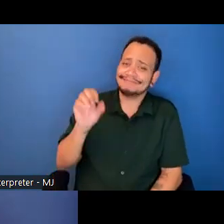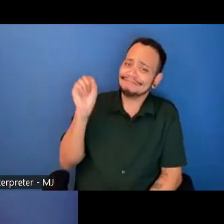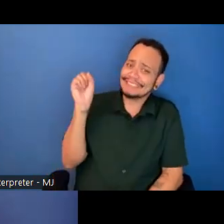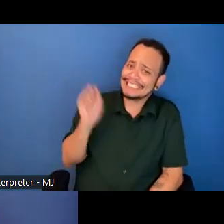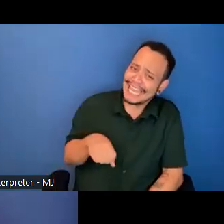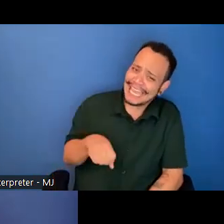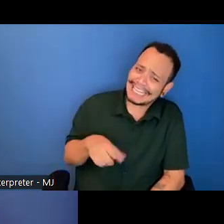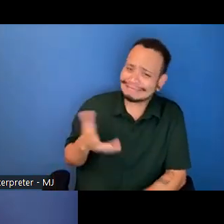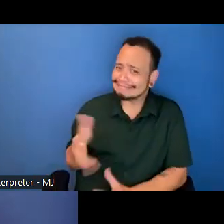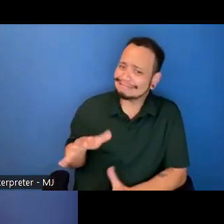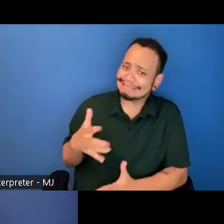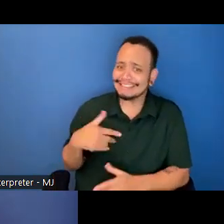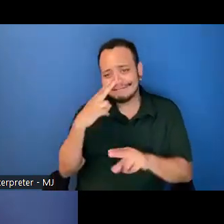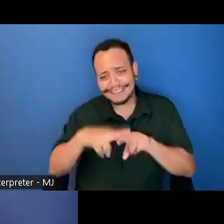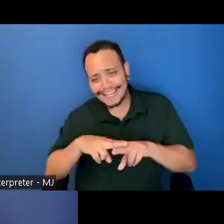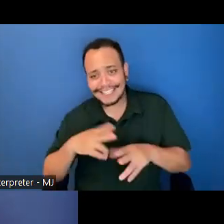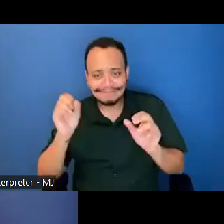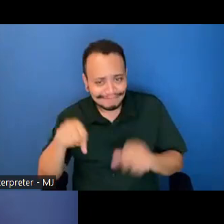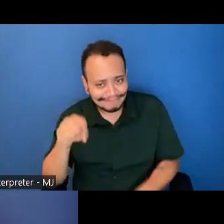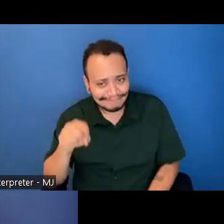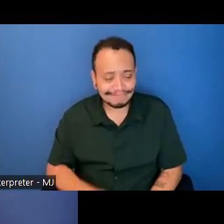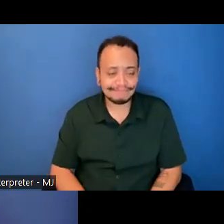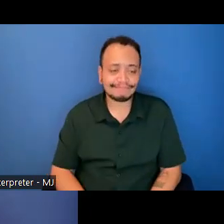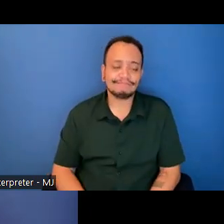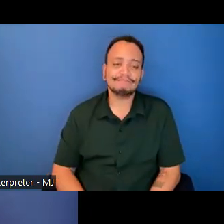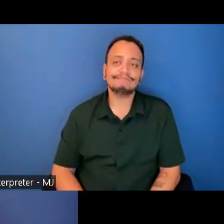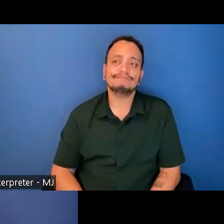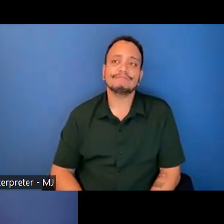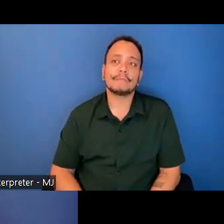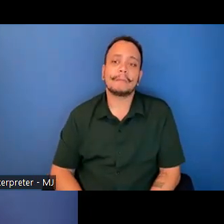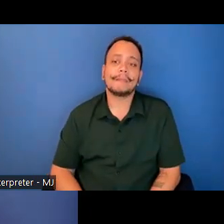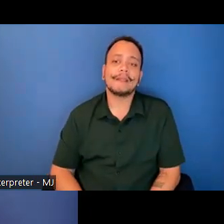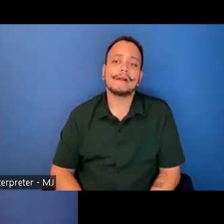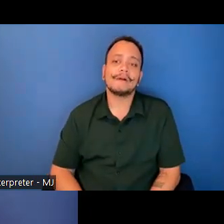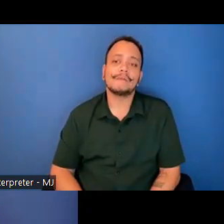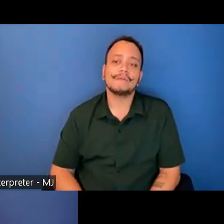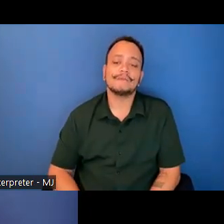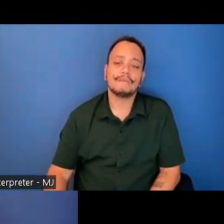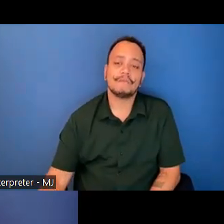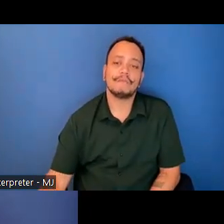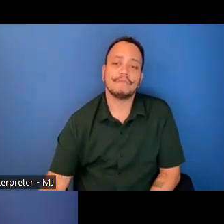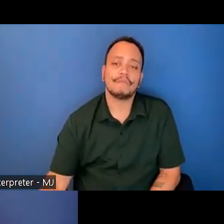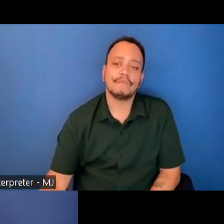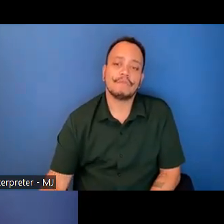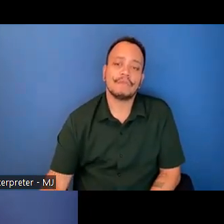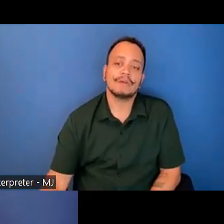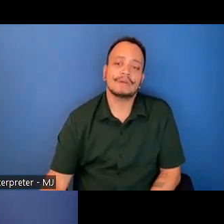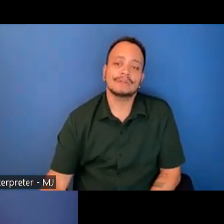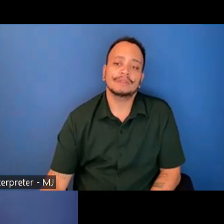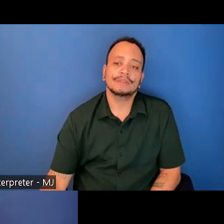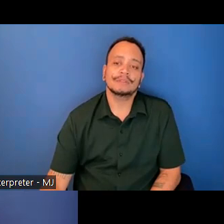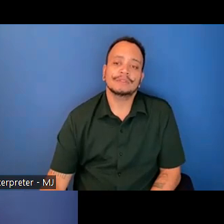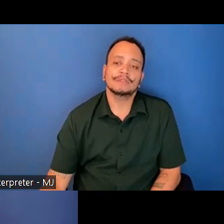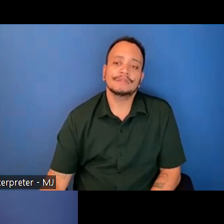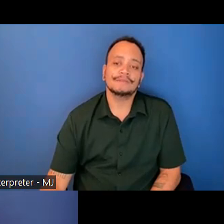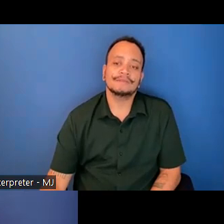yes. Yeah. And I think, I mean, so I think one of the things that we didn't write, we like didn't talk